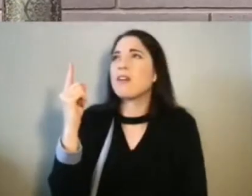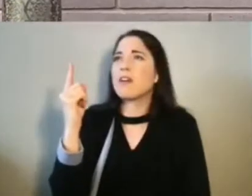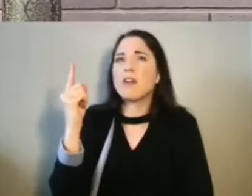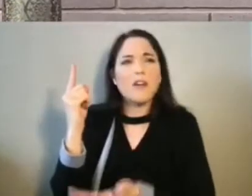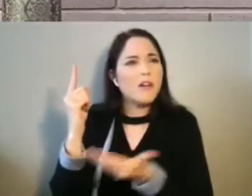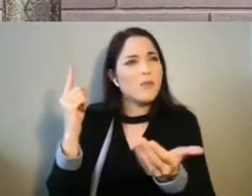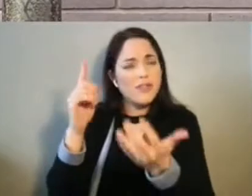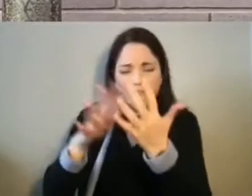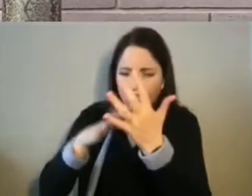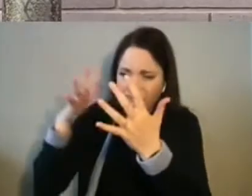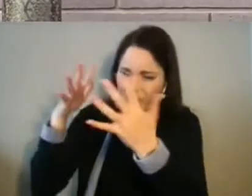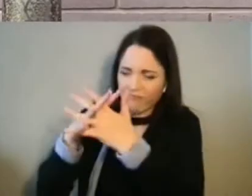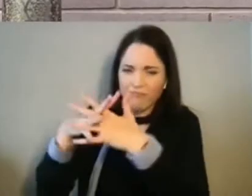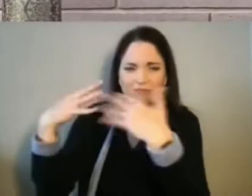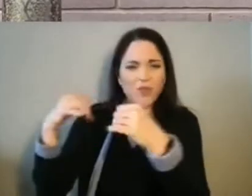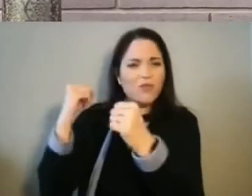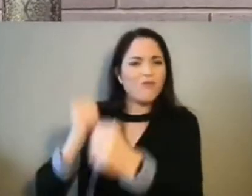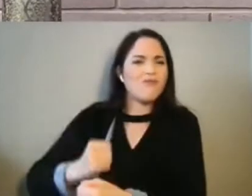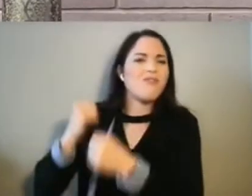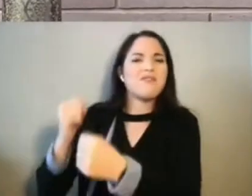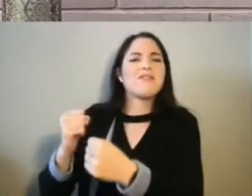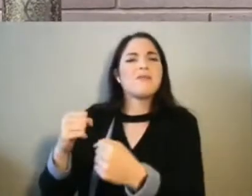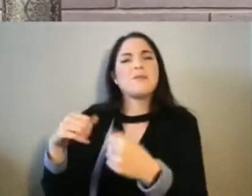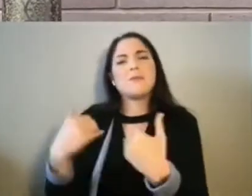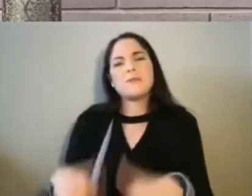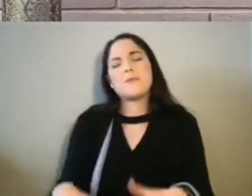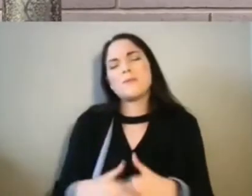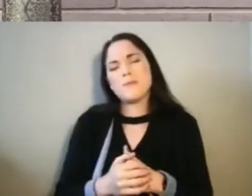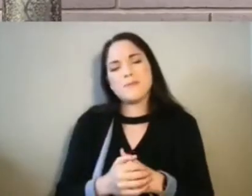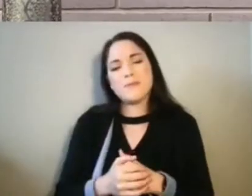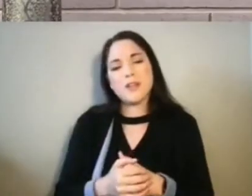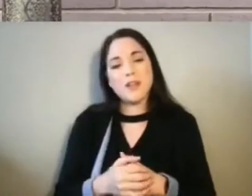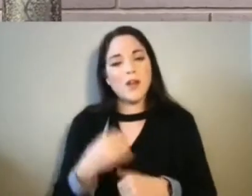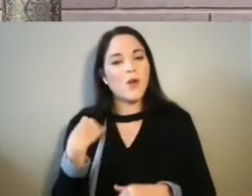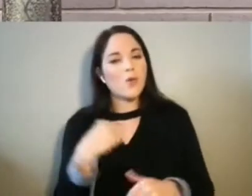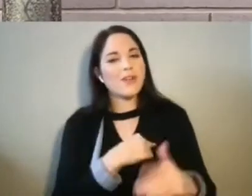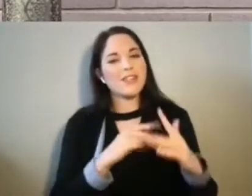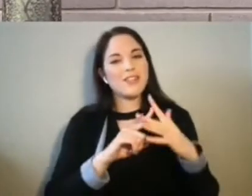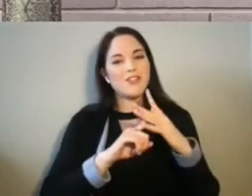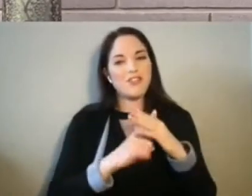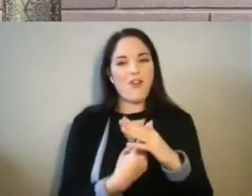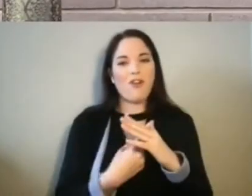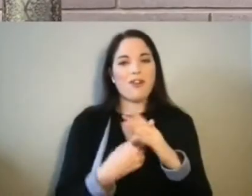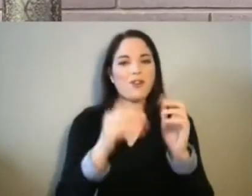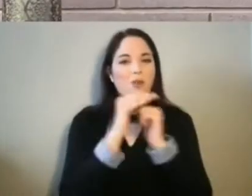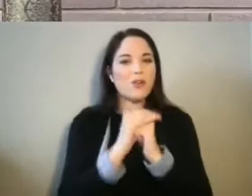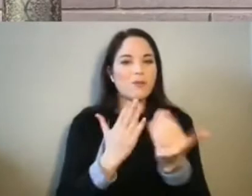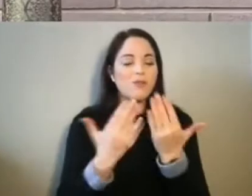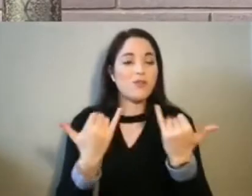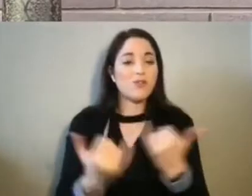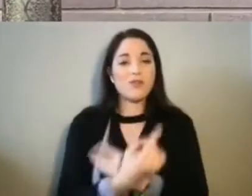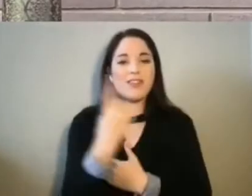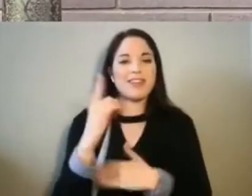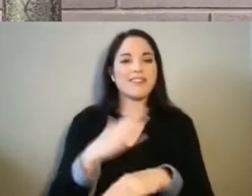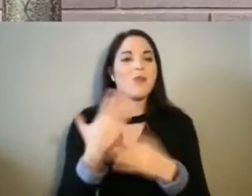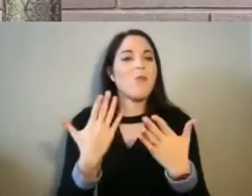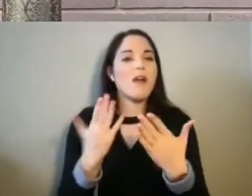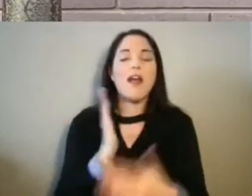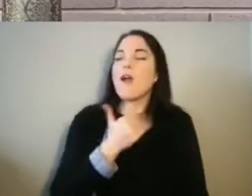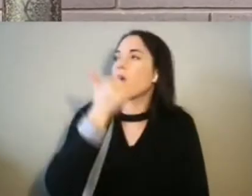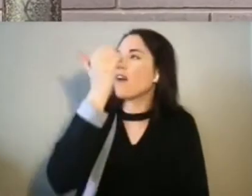God begins to live through us and in us. Praise releases